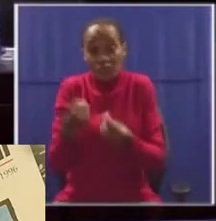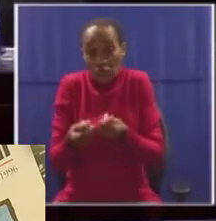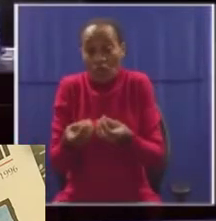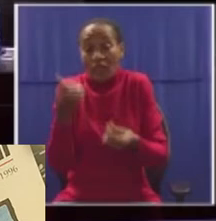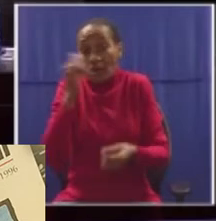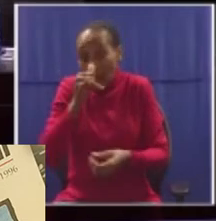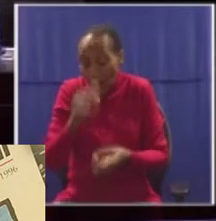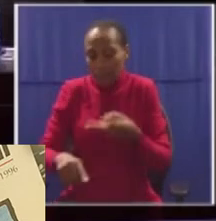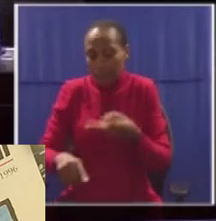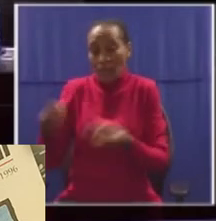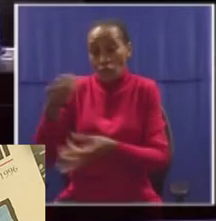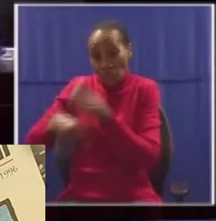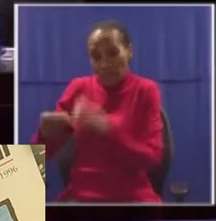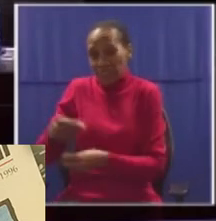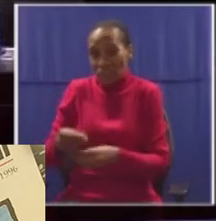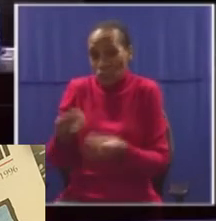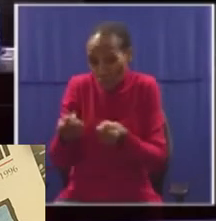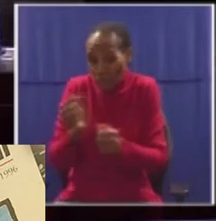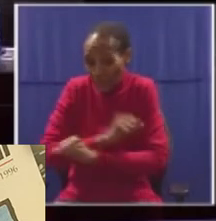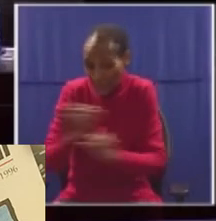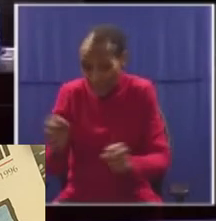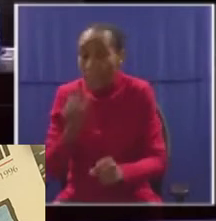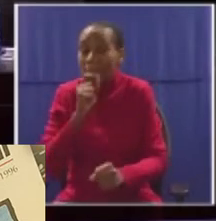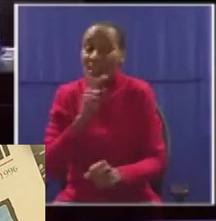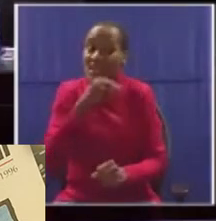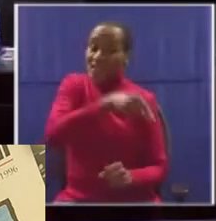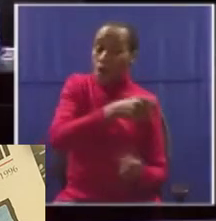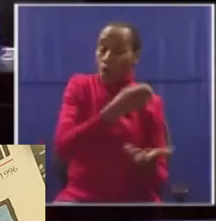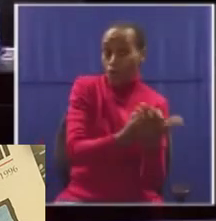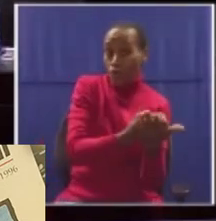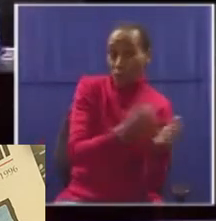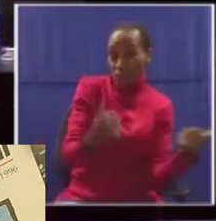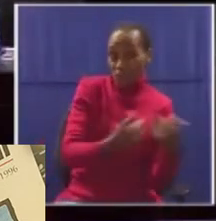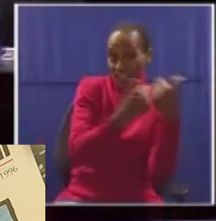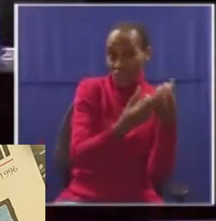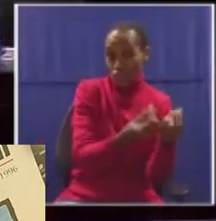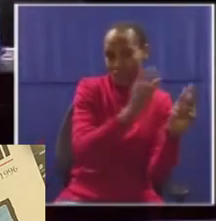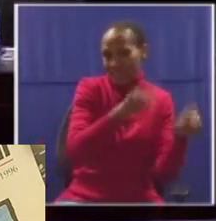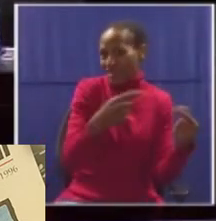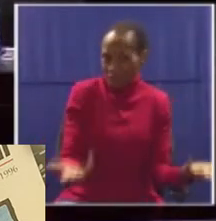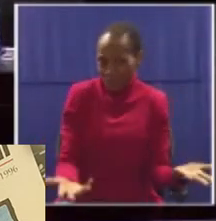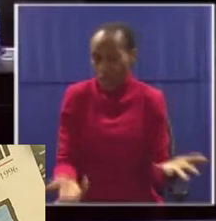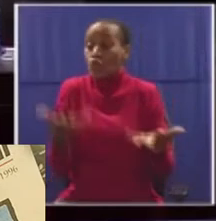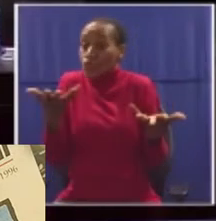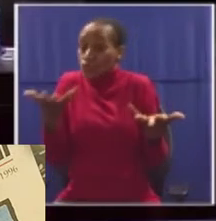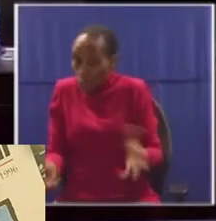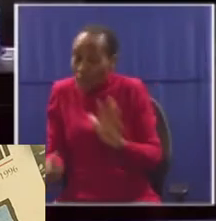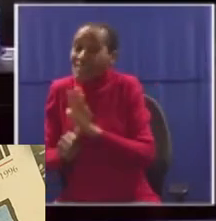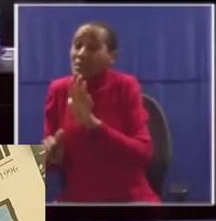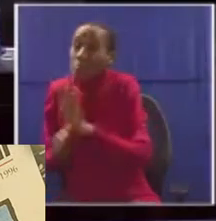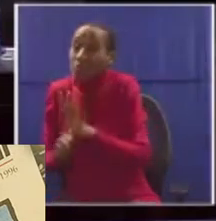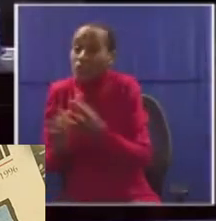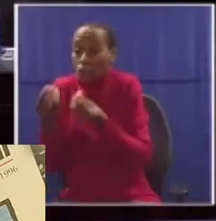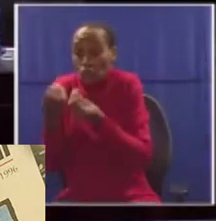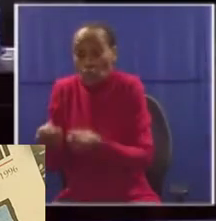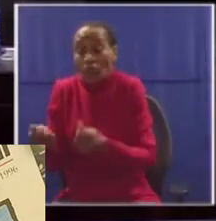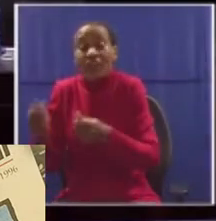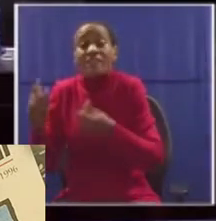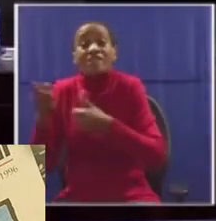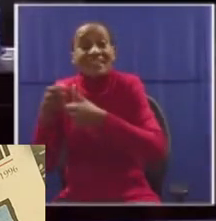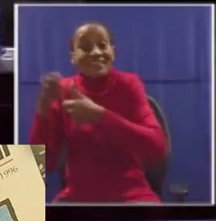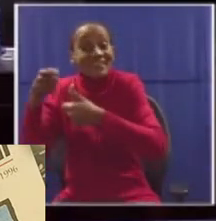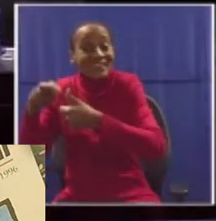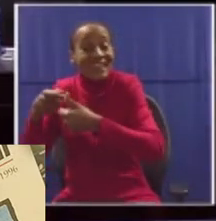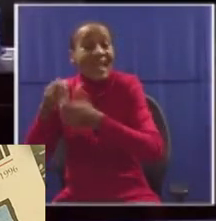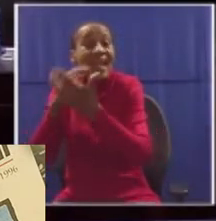effectively then we will struggle to solve our economic challenges the importance of dealing with with the reasons for gray listening is